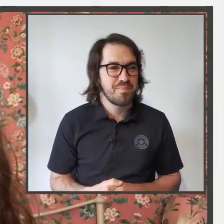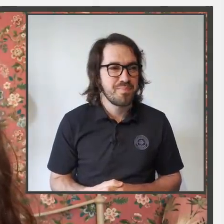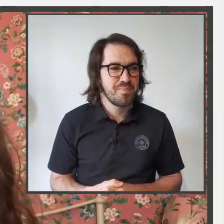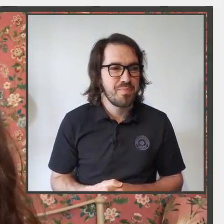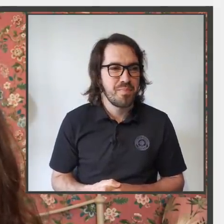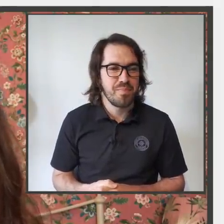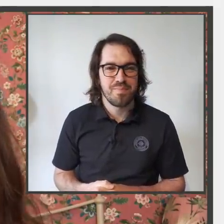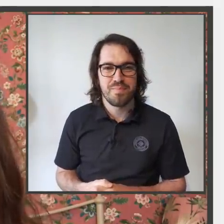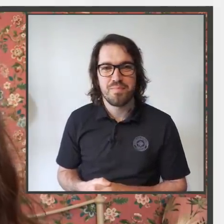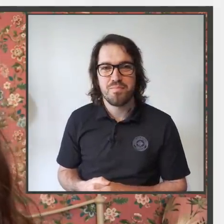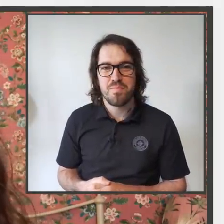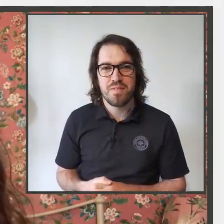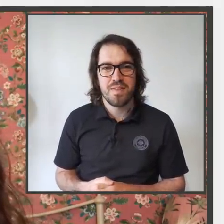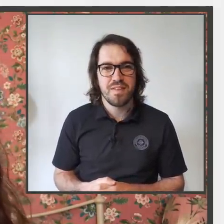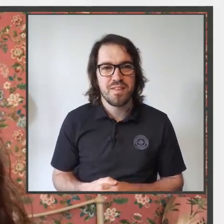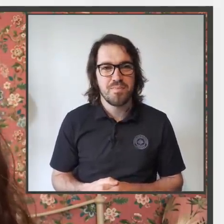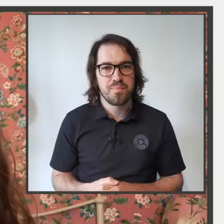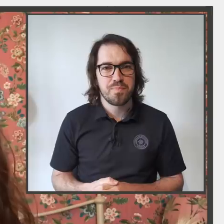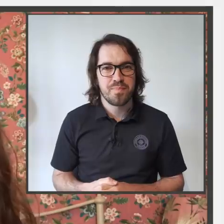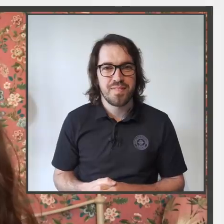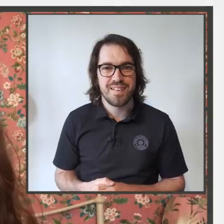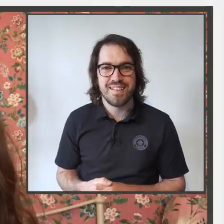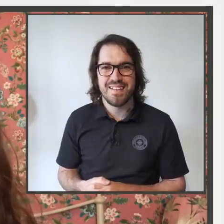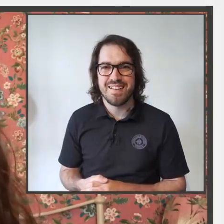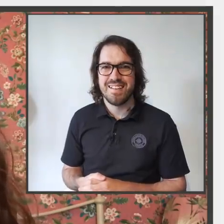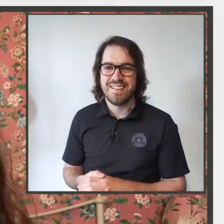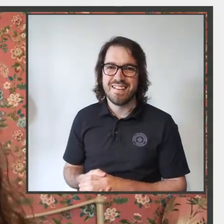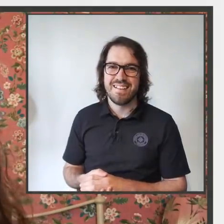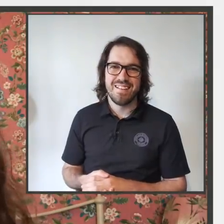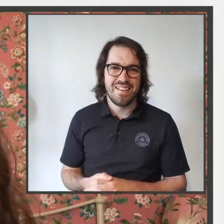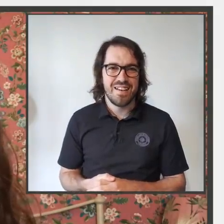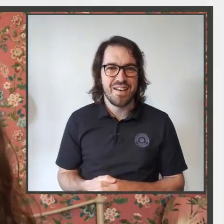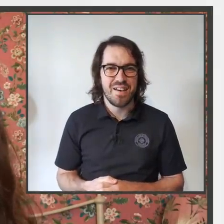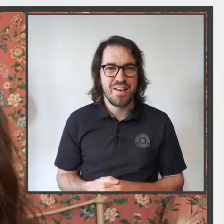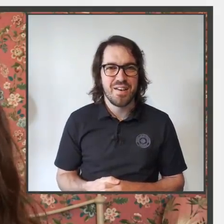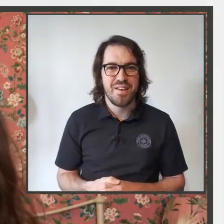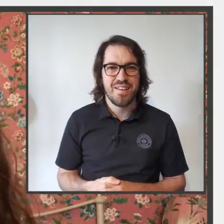talking about a stricken ship. The ship cannot move. It's stuck. This is a